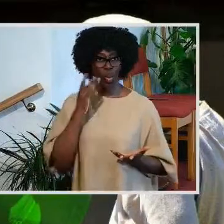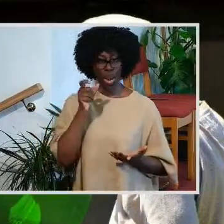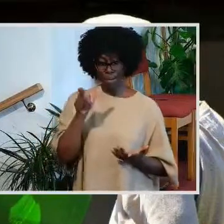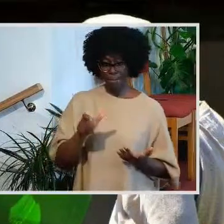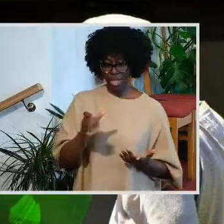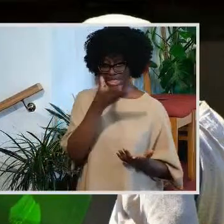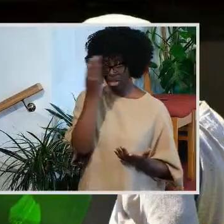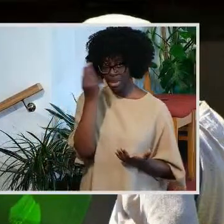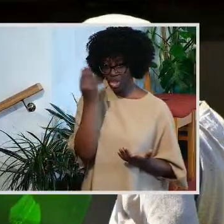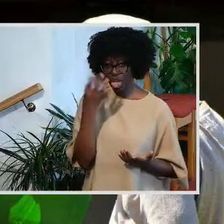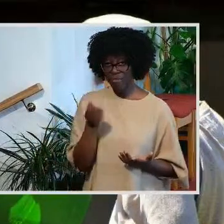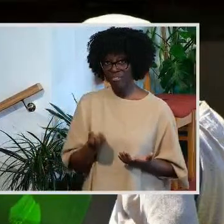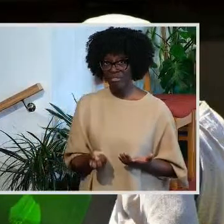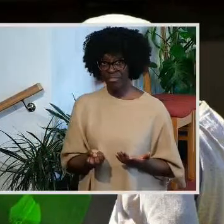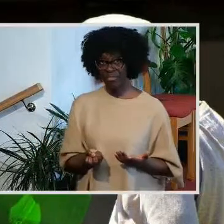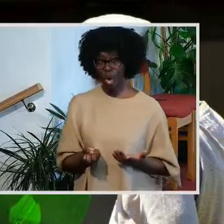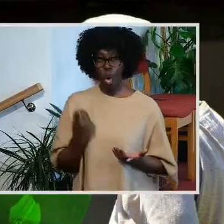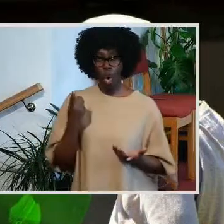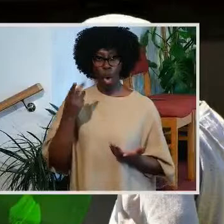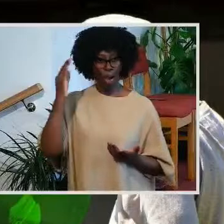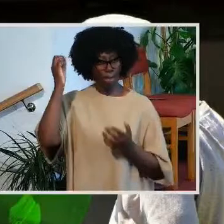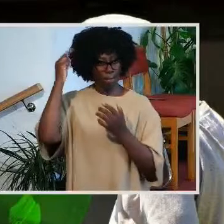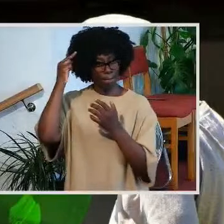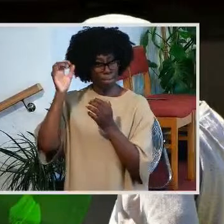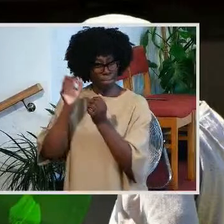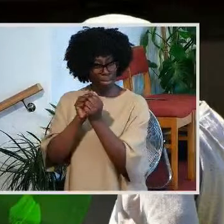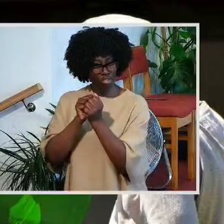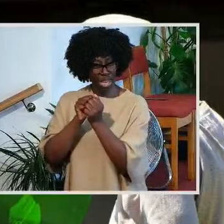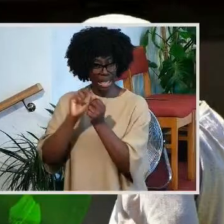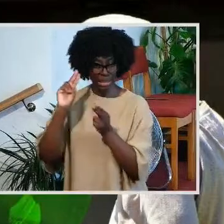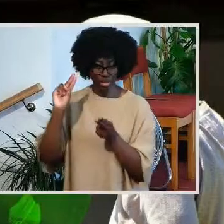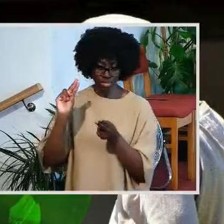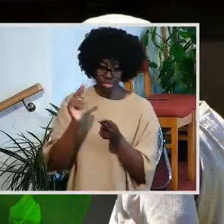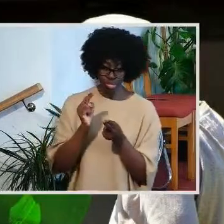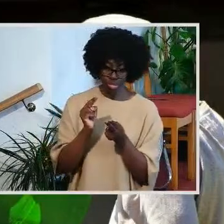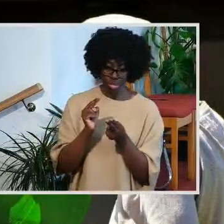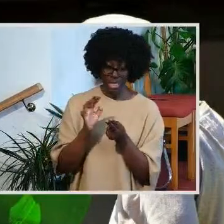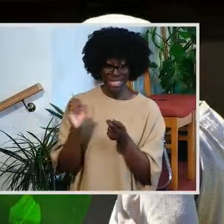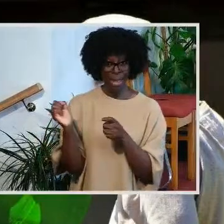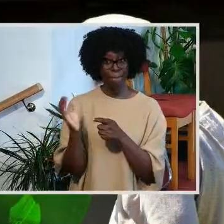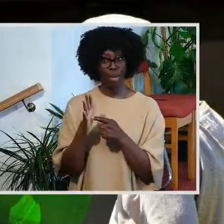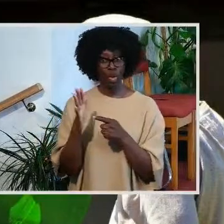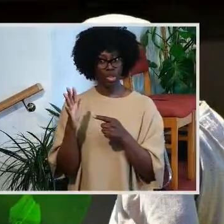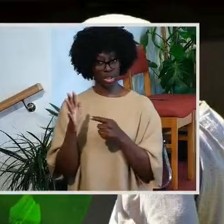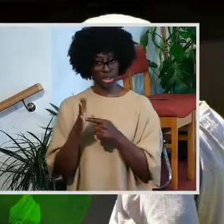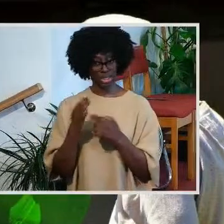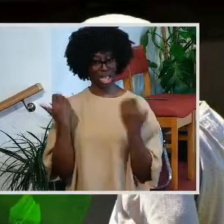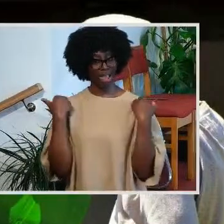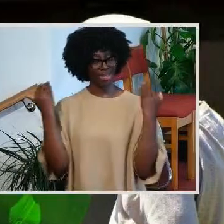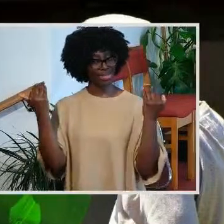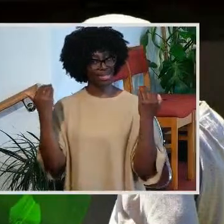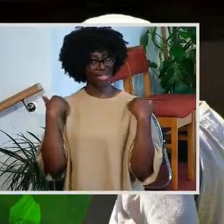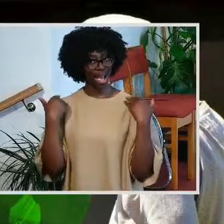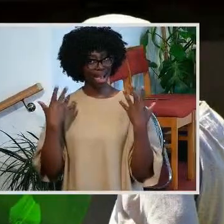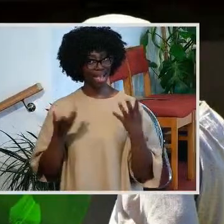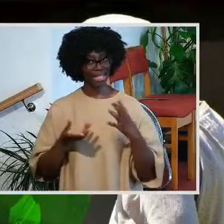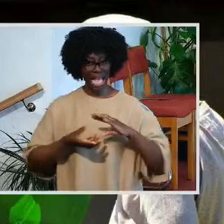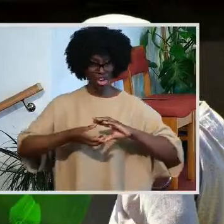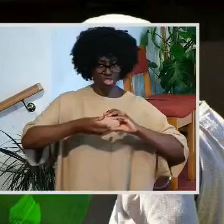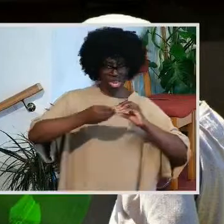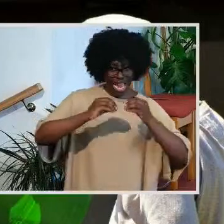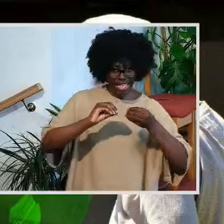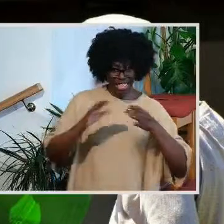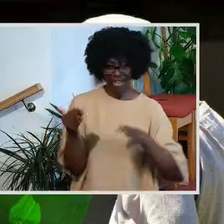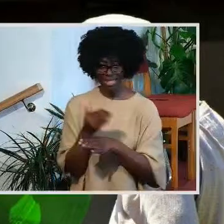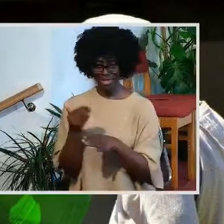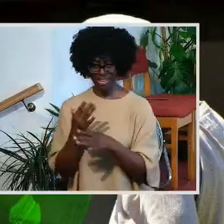or decline in the memory, it's important to do exercise in 3 dimensions, so to speak. So creative activity,